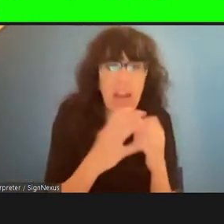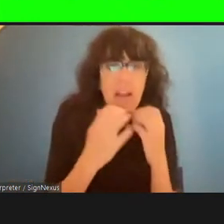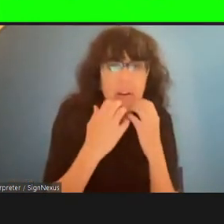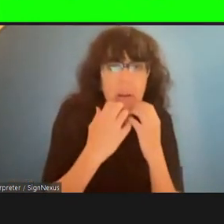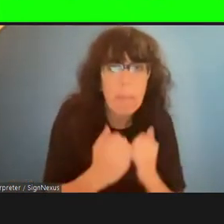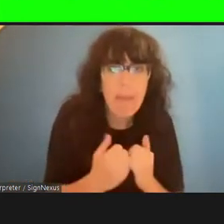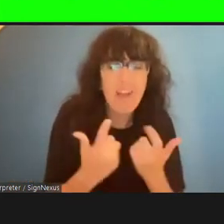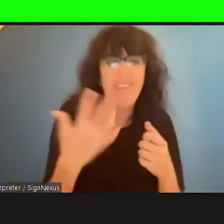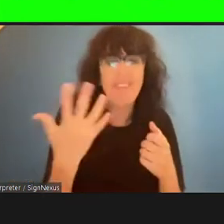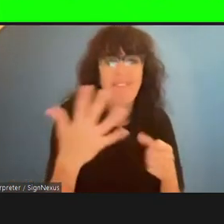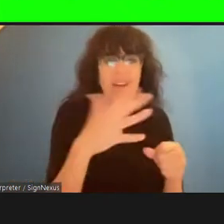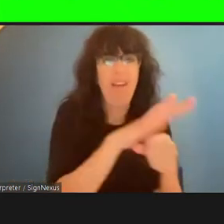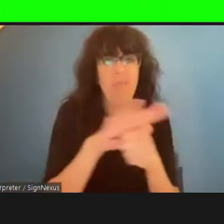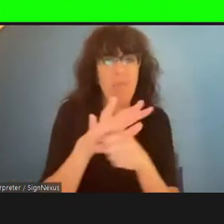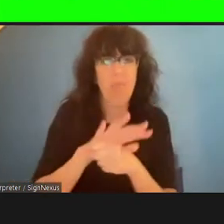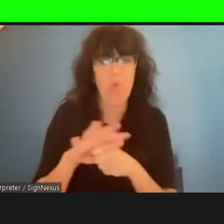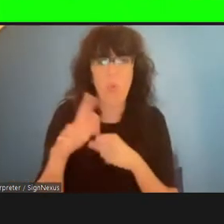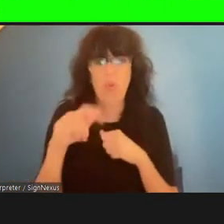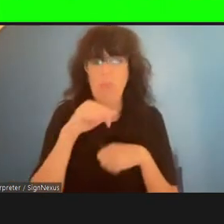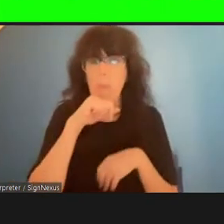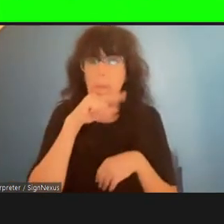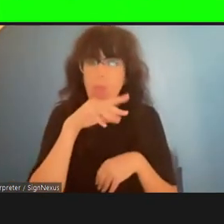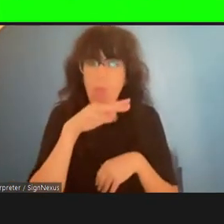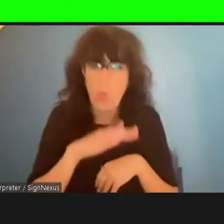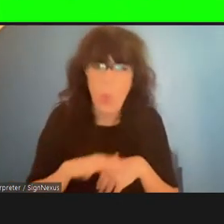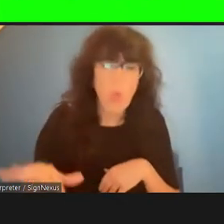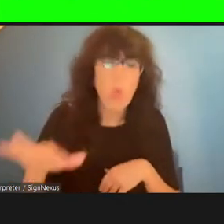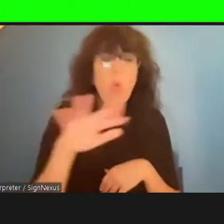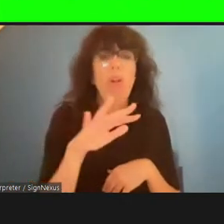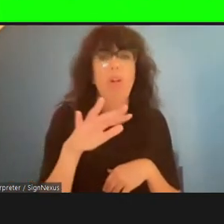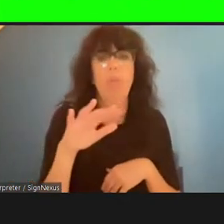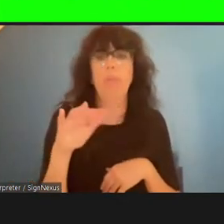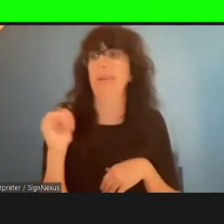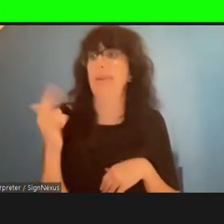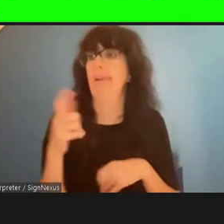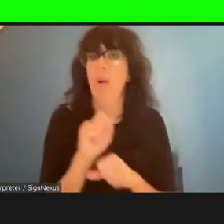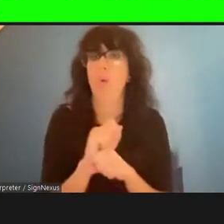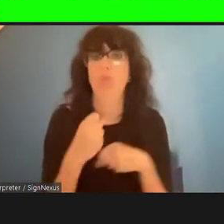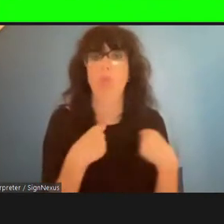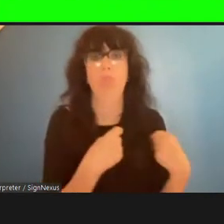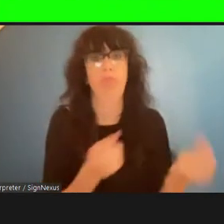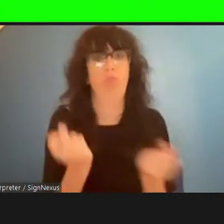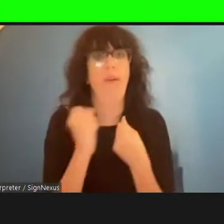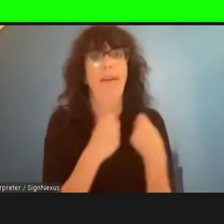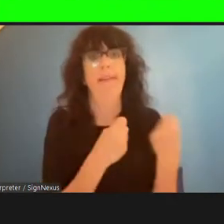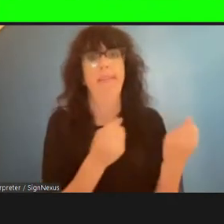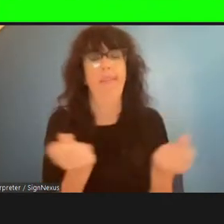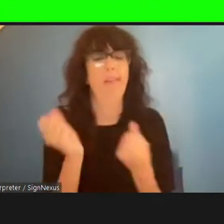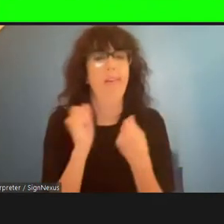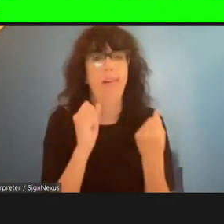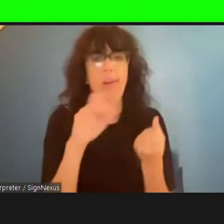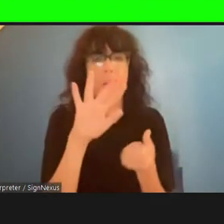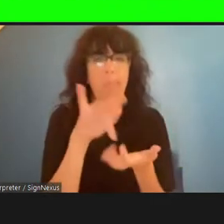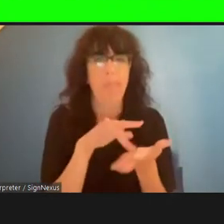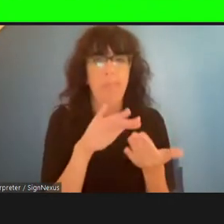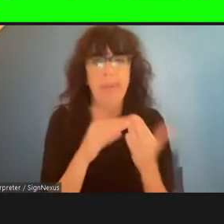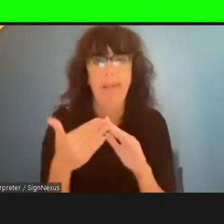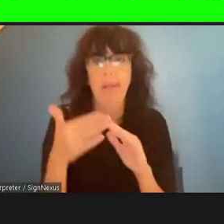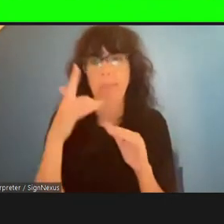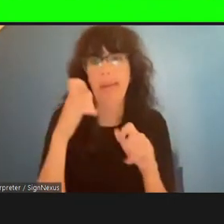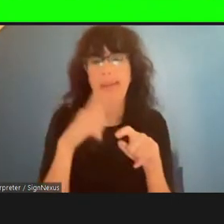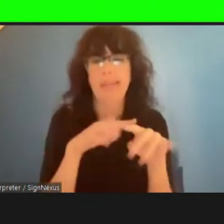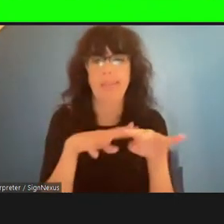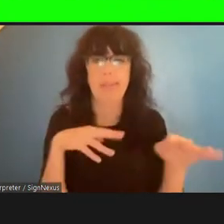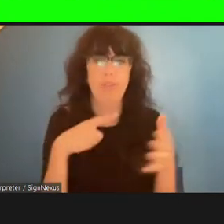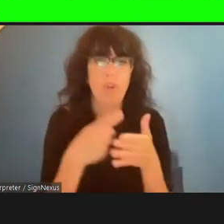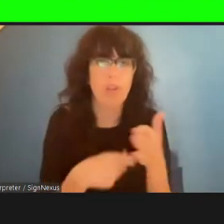all fully polluted because because all the drivers gonna be driving around not coming to midtown destruction because of the conjunctive pricing so all lives